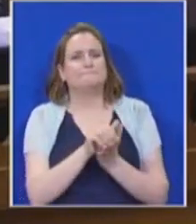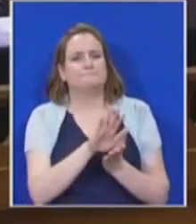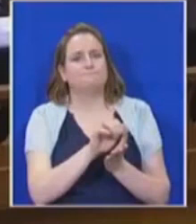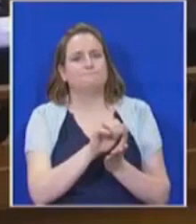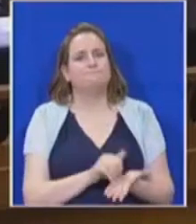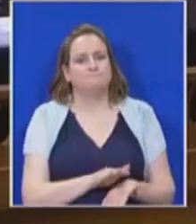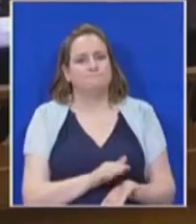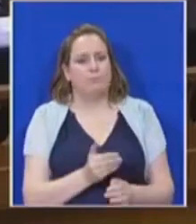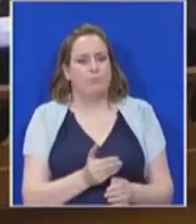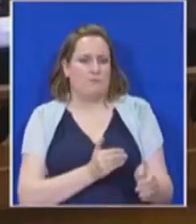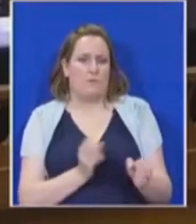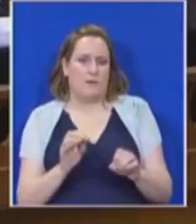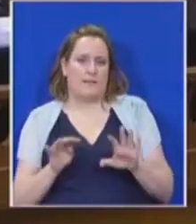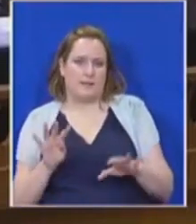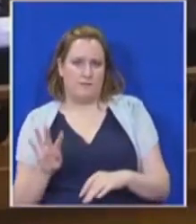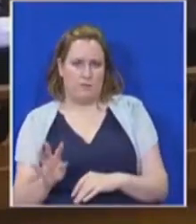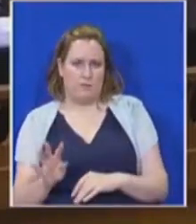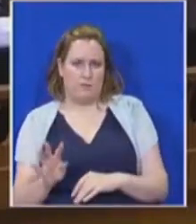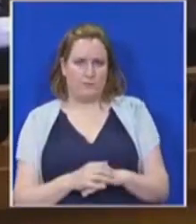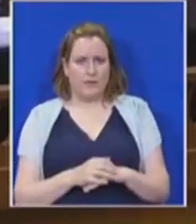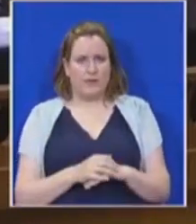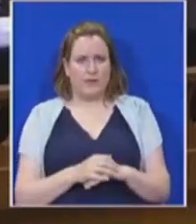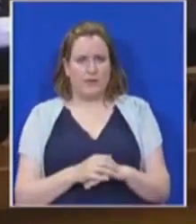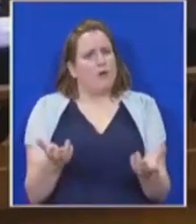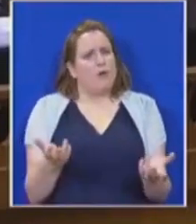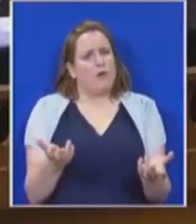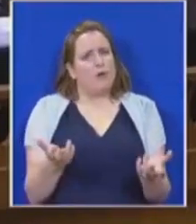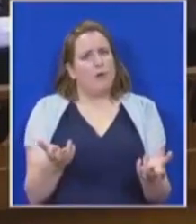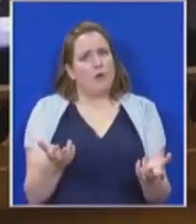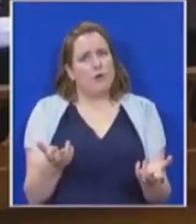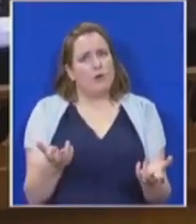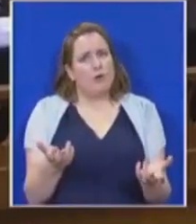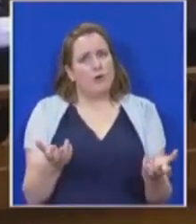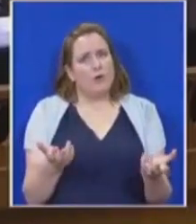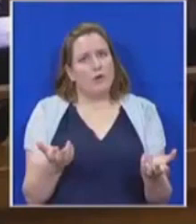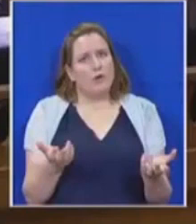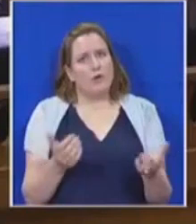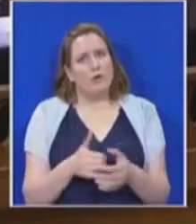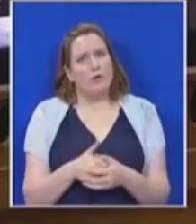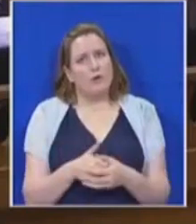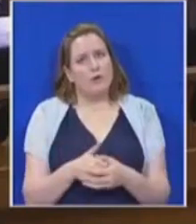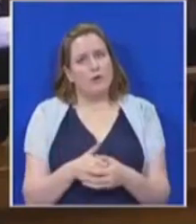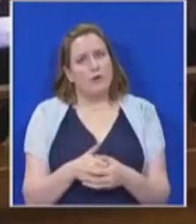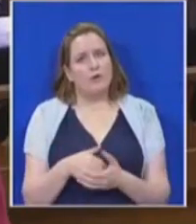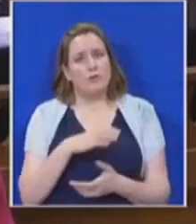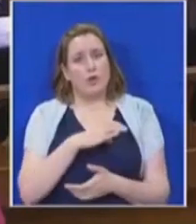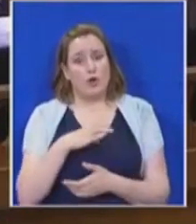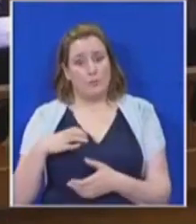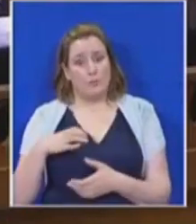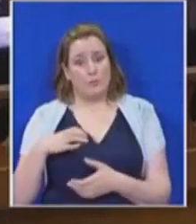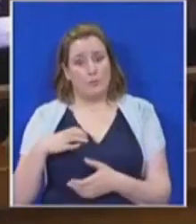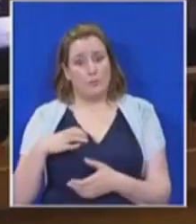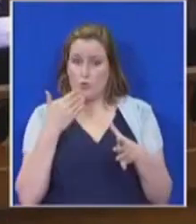prior 1994. It has now become the real committee that manages the common